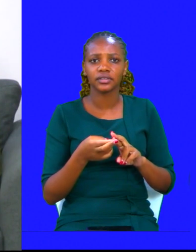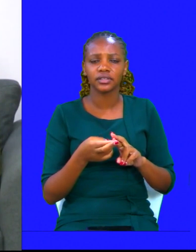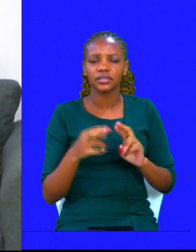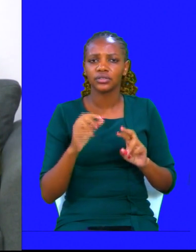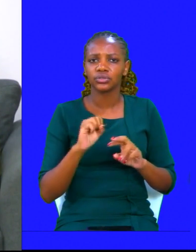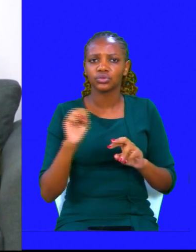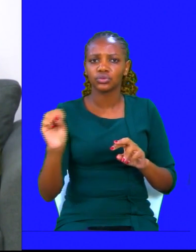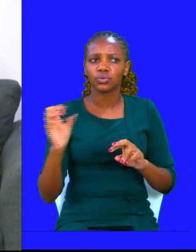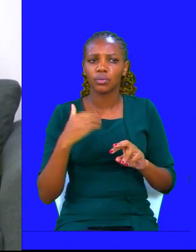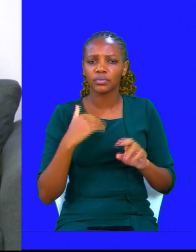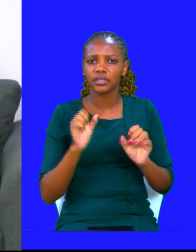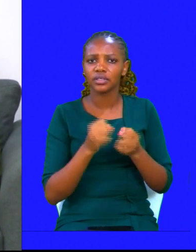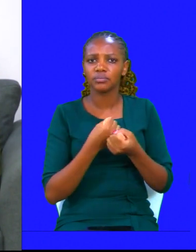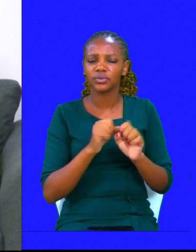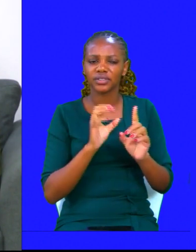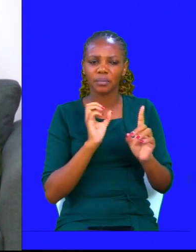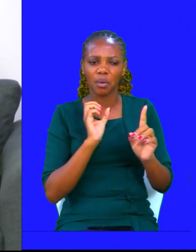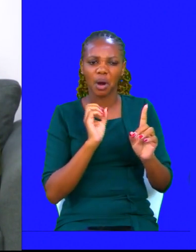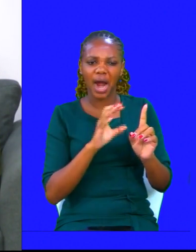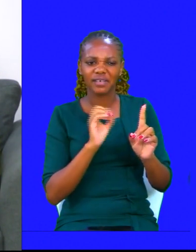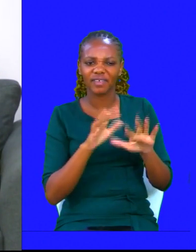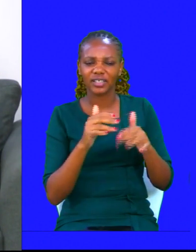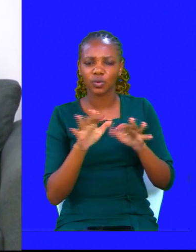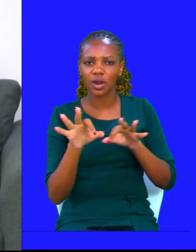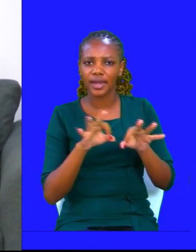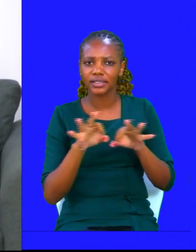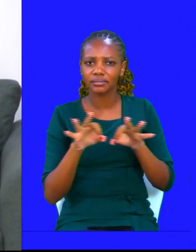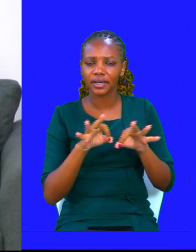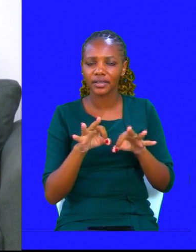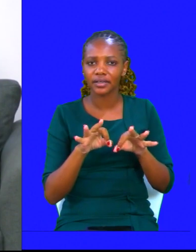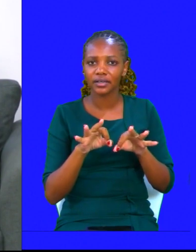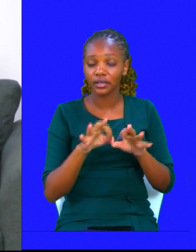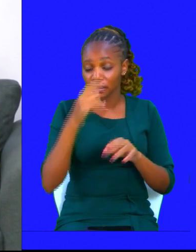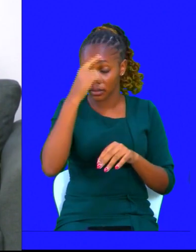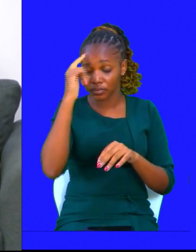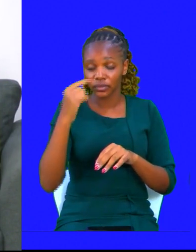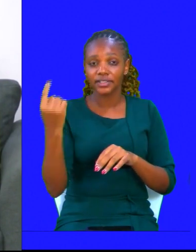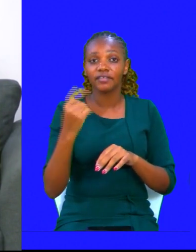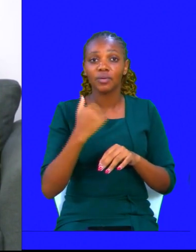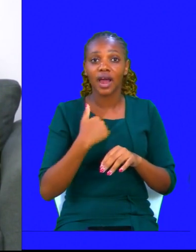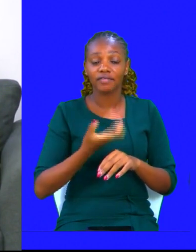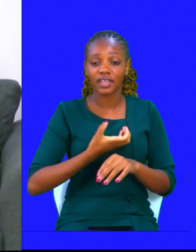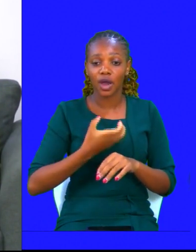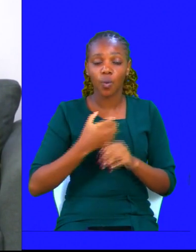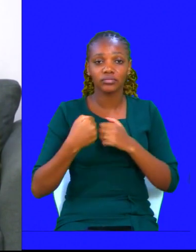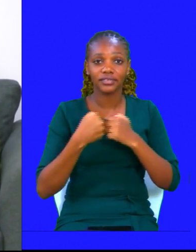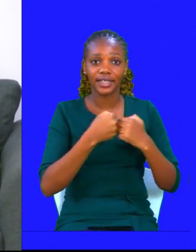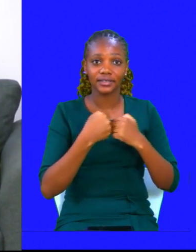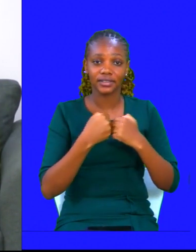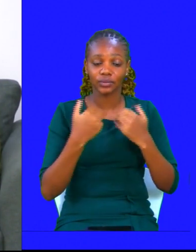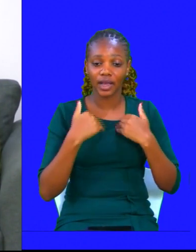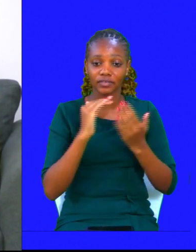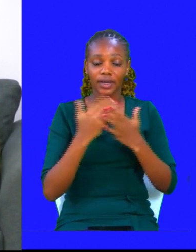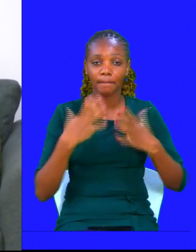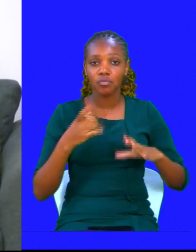really advise or explain anything to them because everyone has their own journey. There are some people who get love at this very young